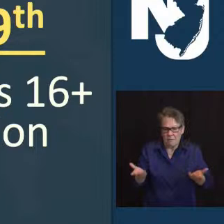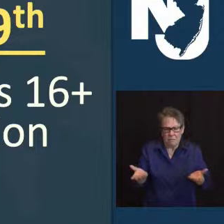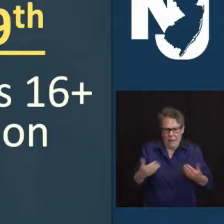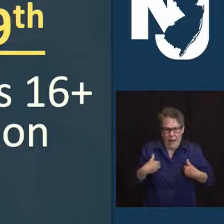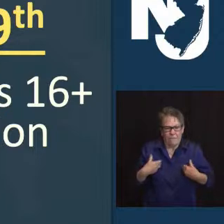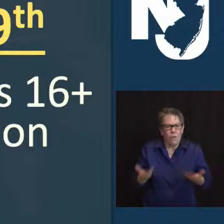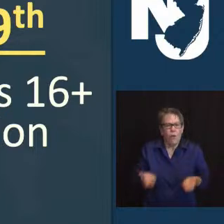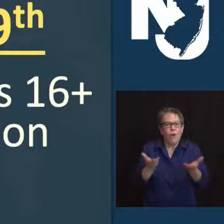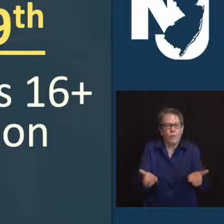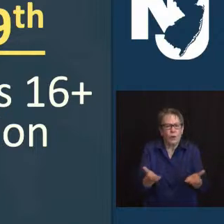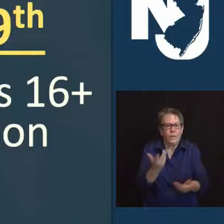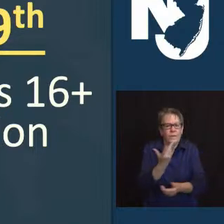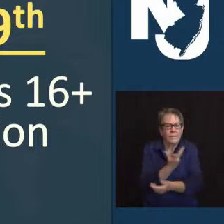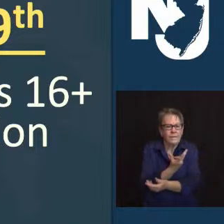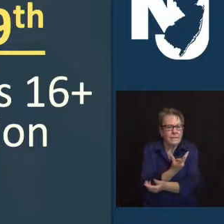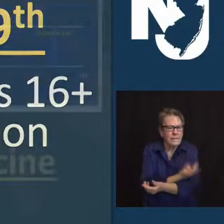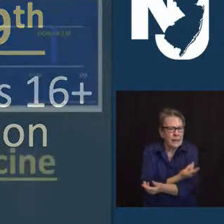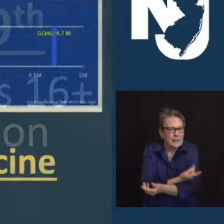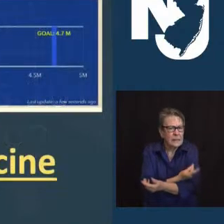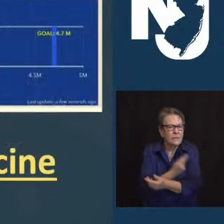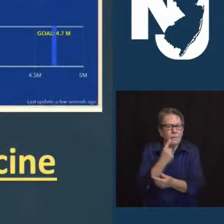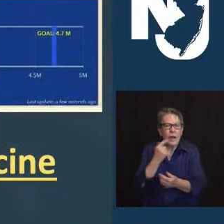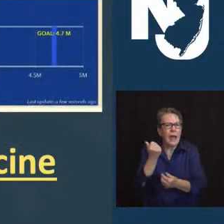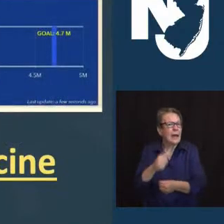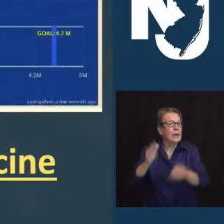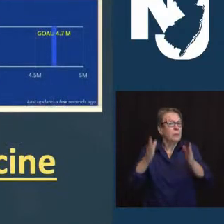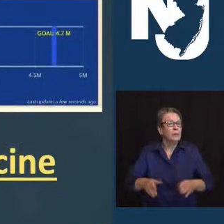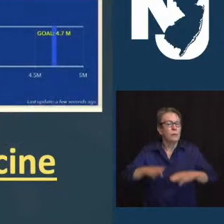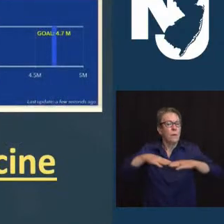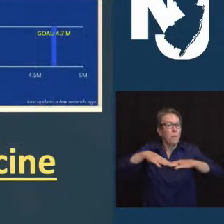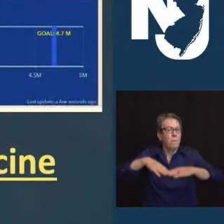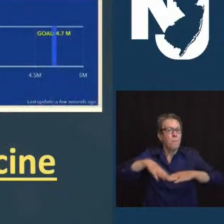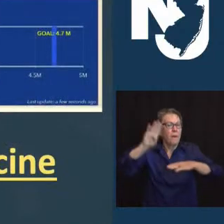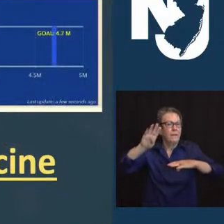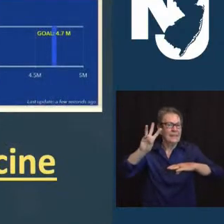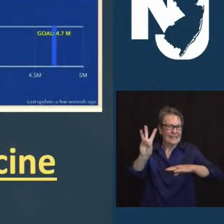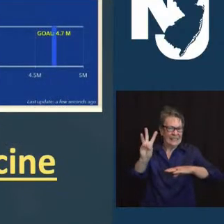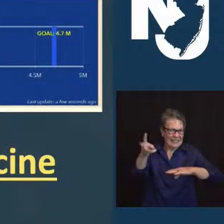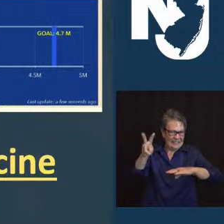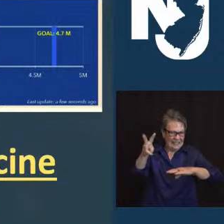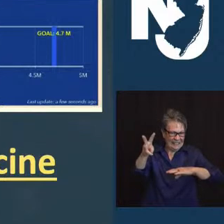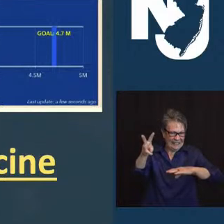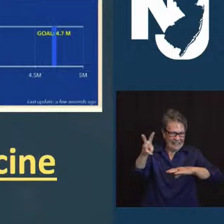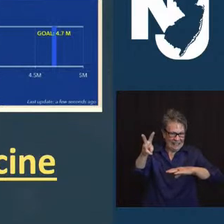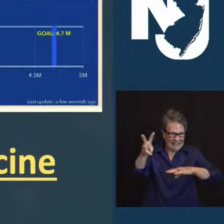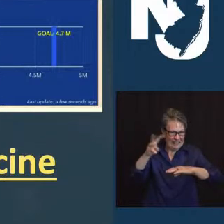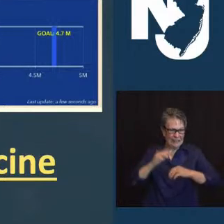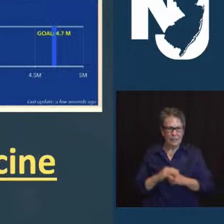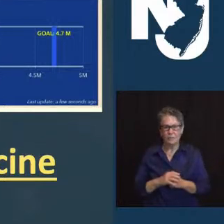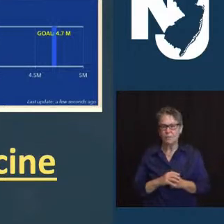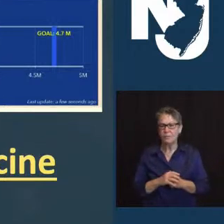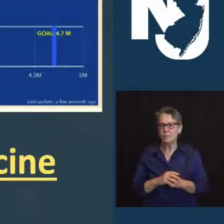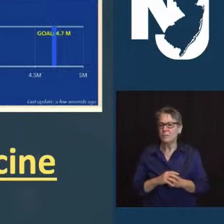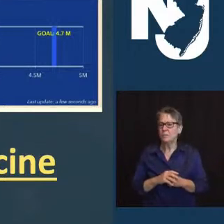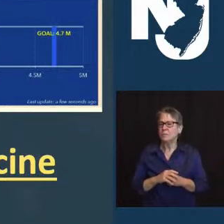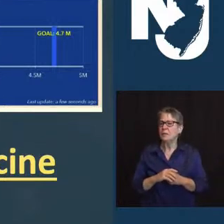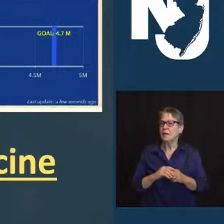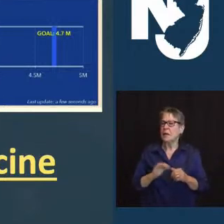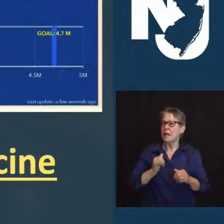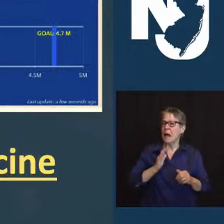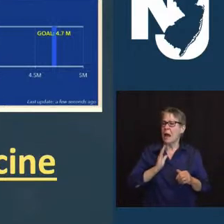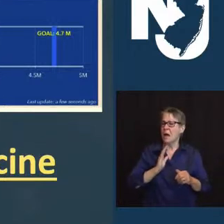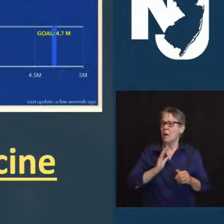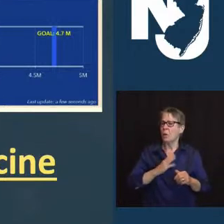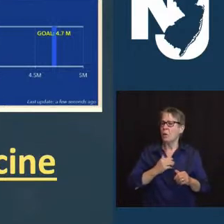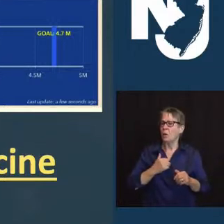16 and over. So to track our ongoing progress, we also have a new vaccine tracker live on